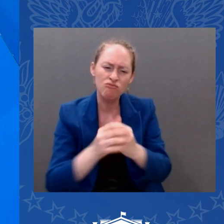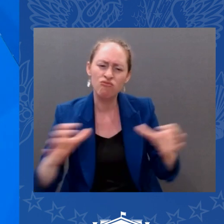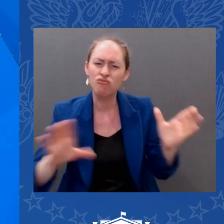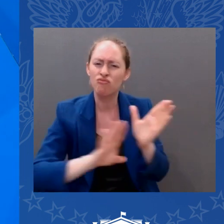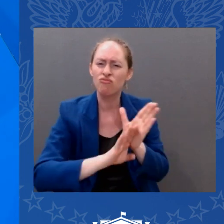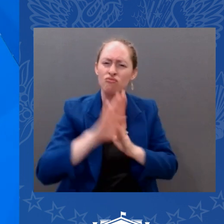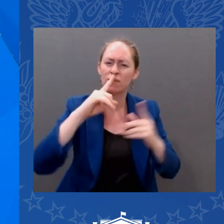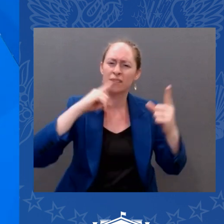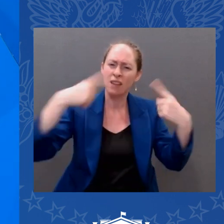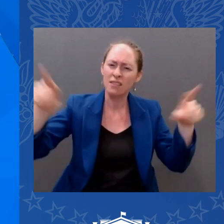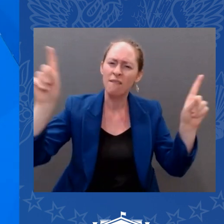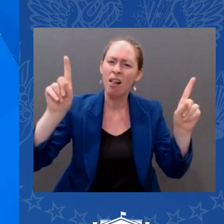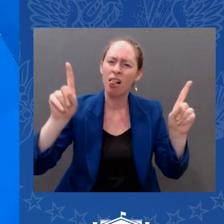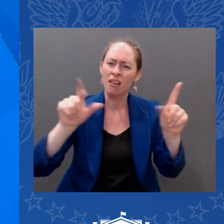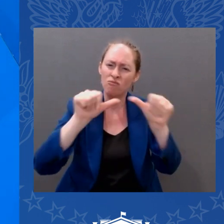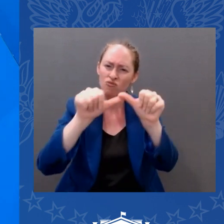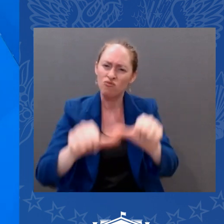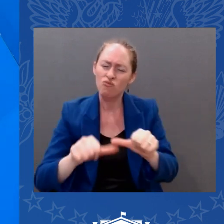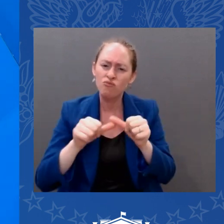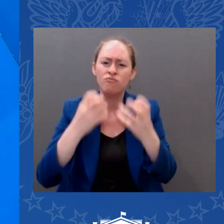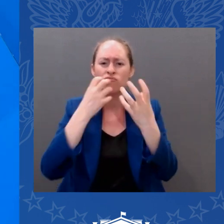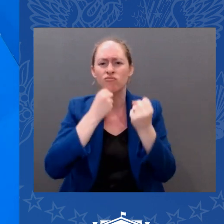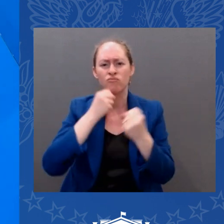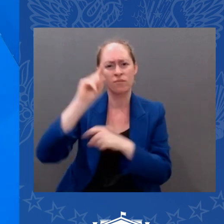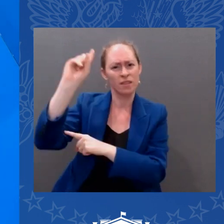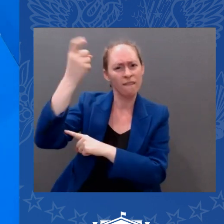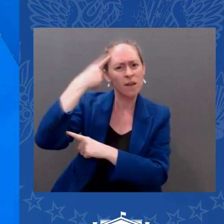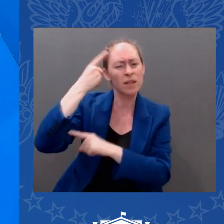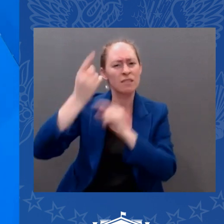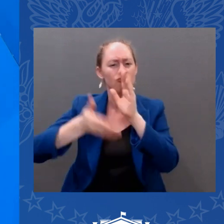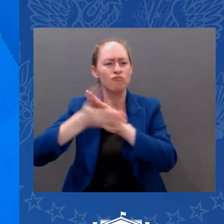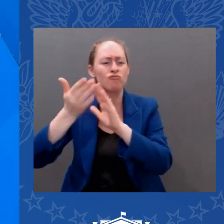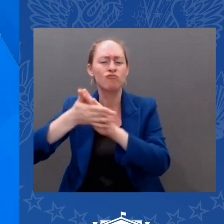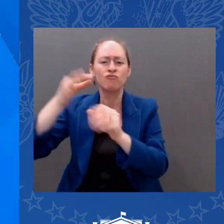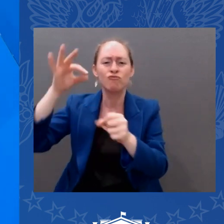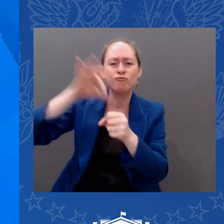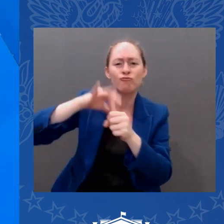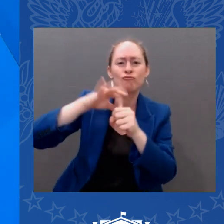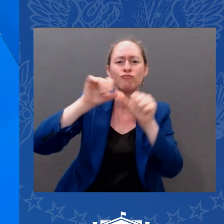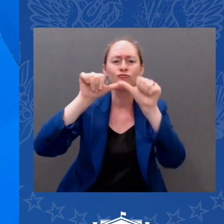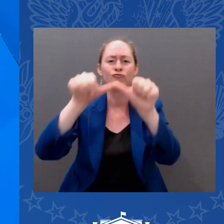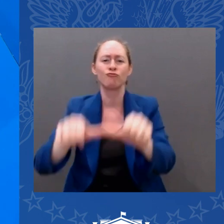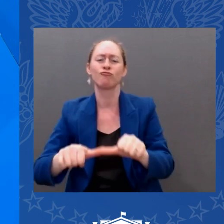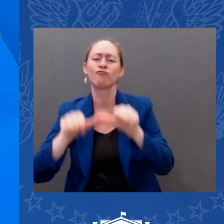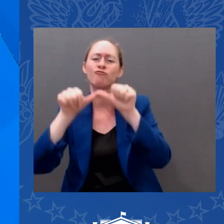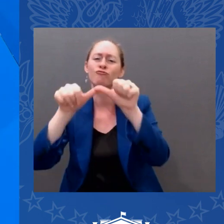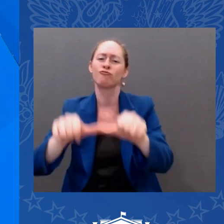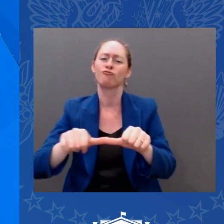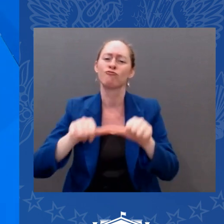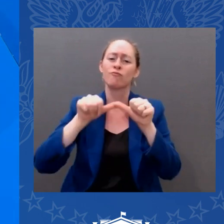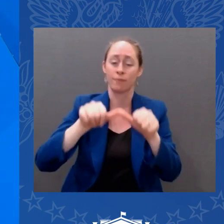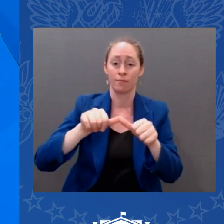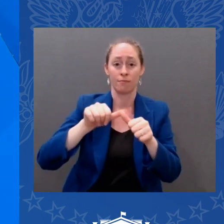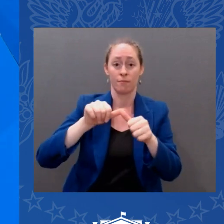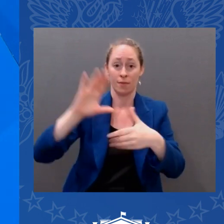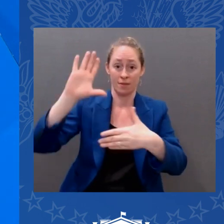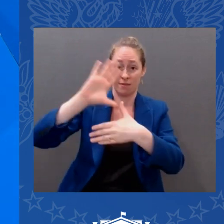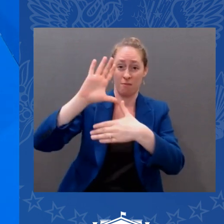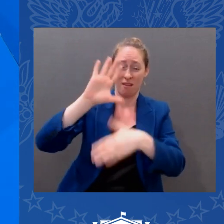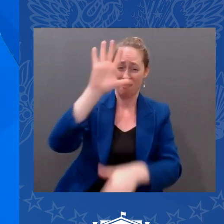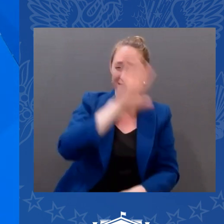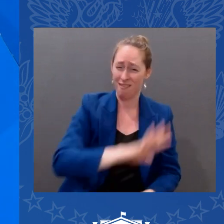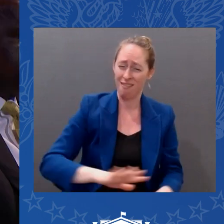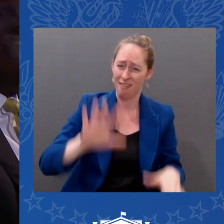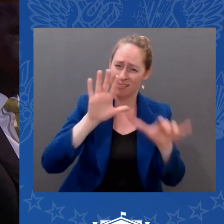Chile. We have all the tools we need right here in our own hemisphere. Our people are dynamic and